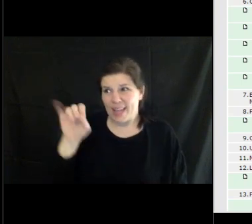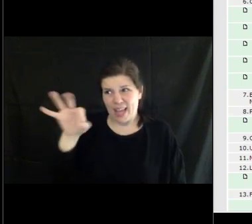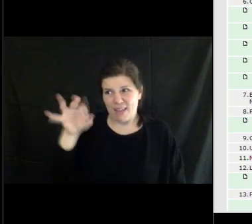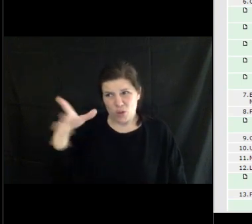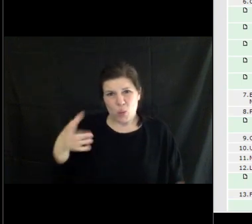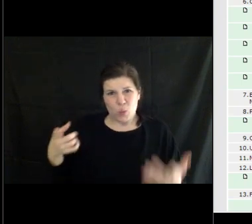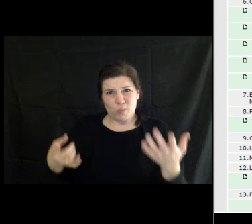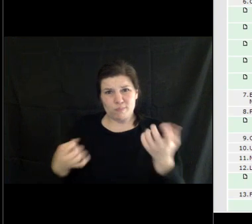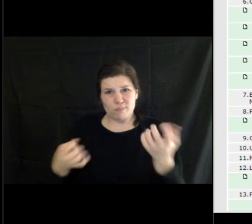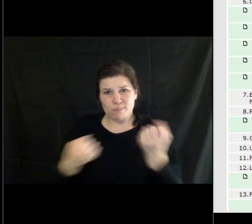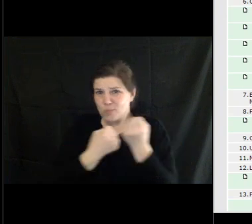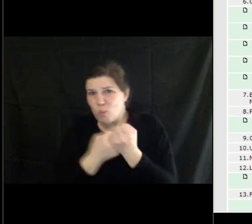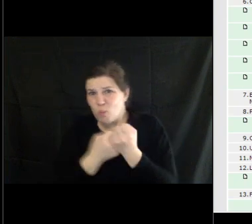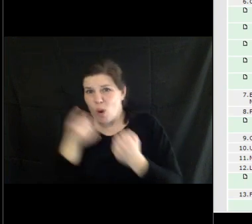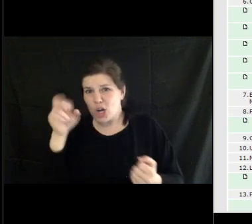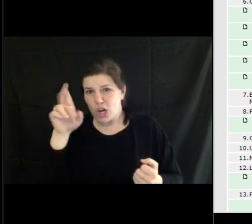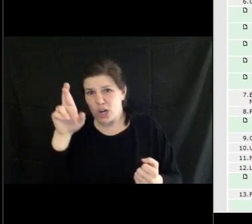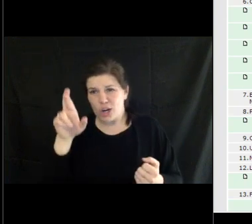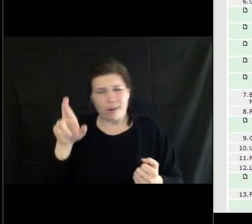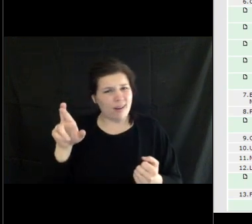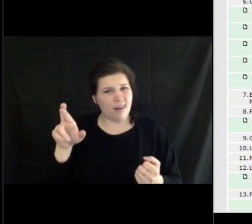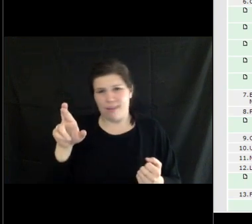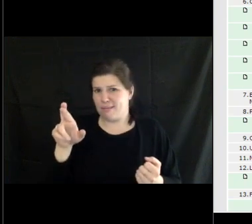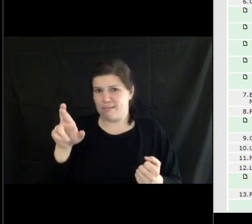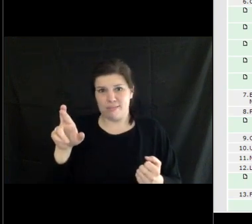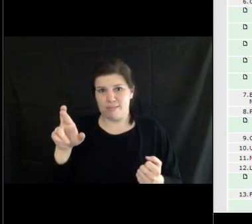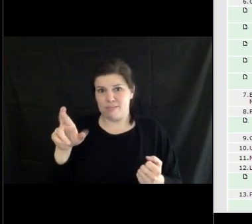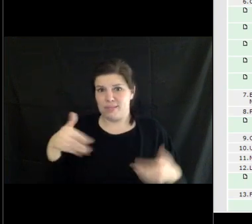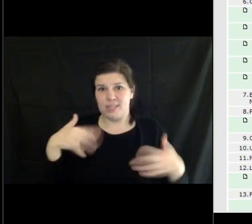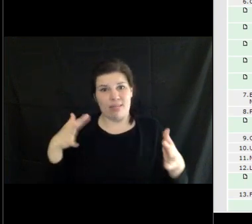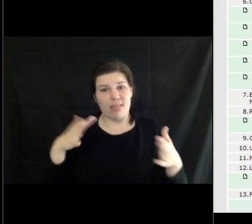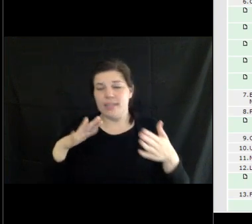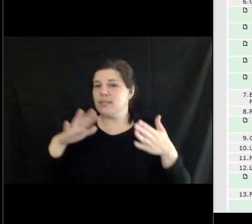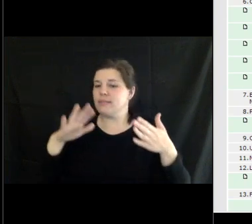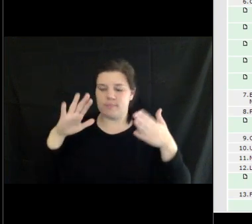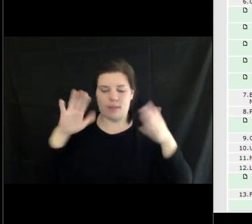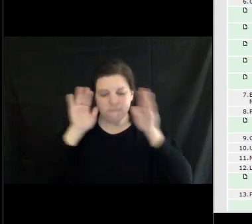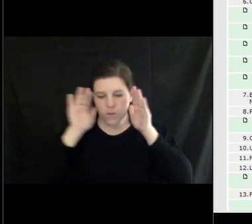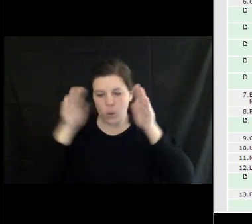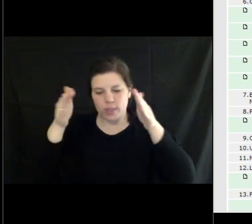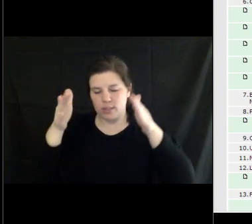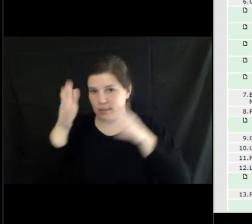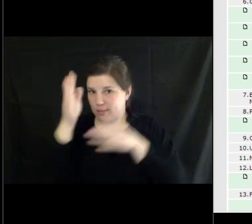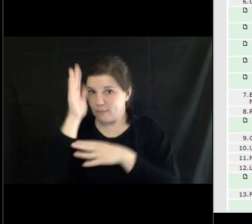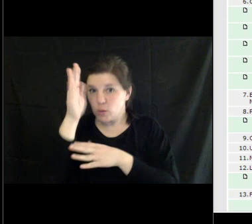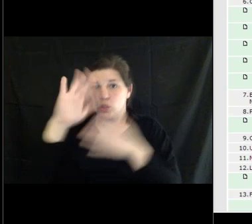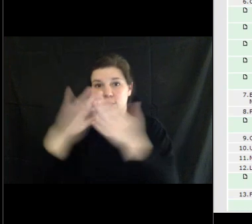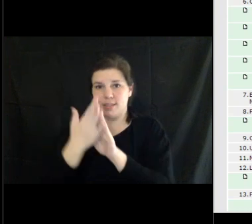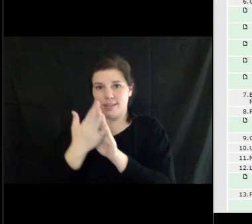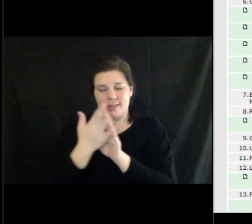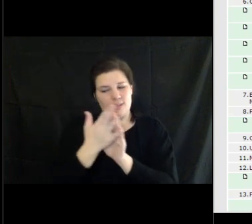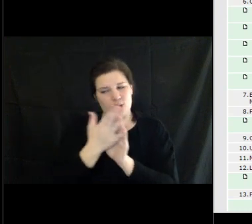with your little, you know, tit for tat crap, let's move the city forward. You know, she's gone. Screw her. She's gone. You know what I mean? Who